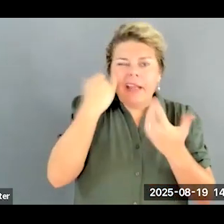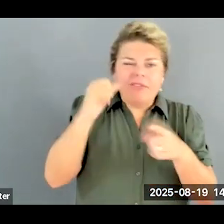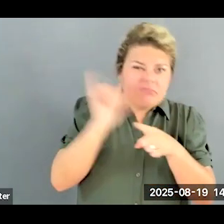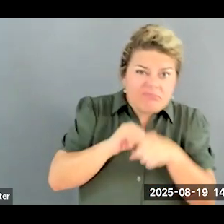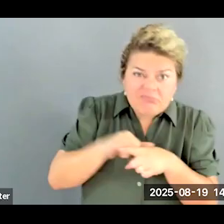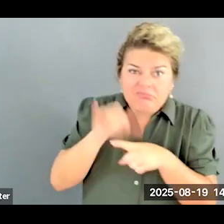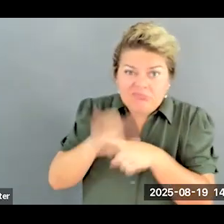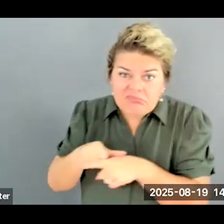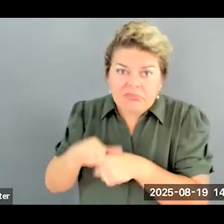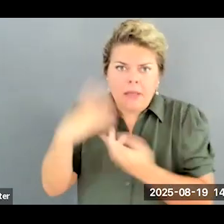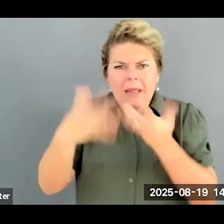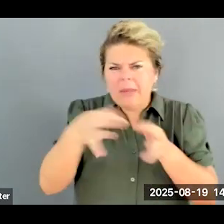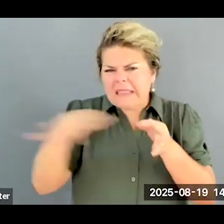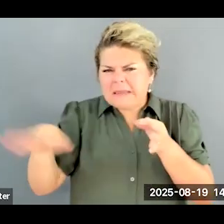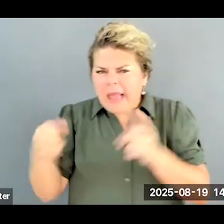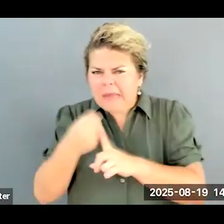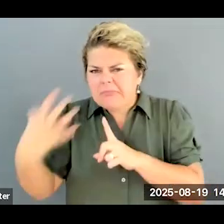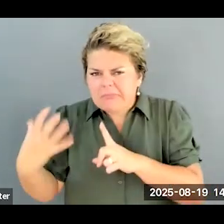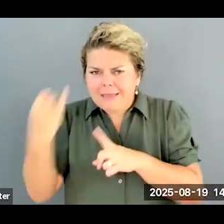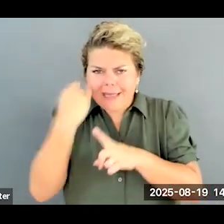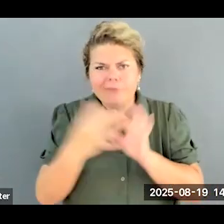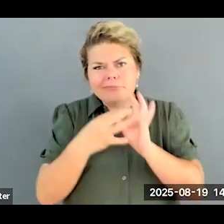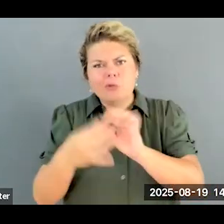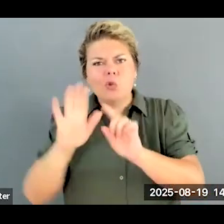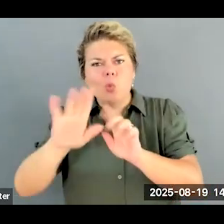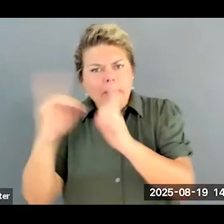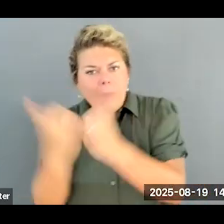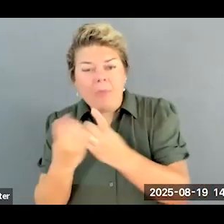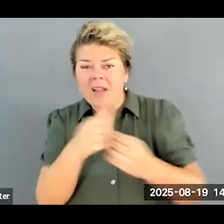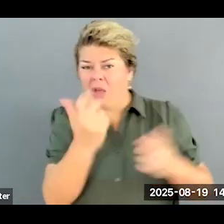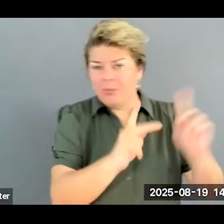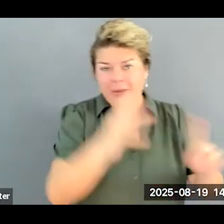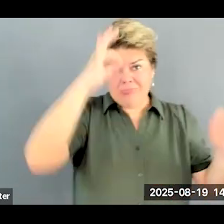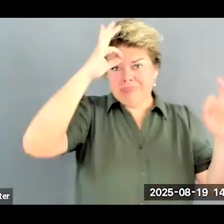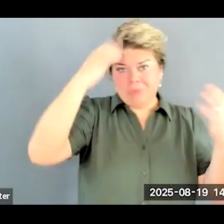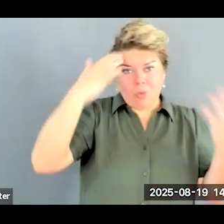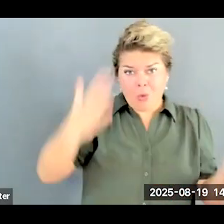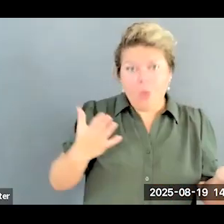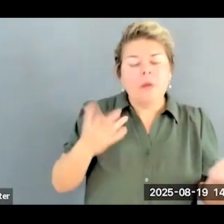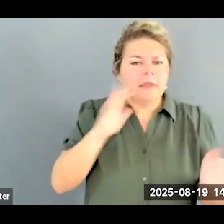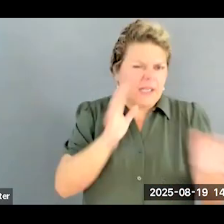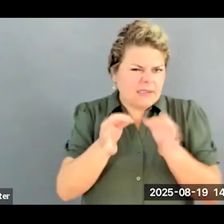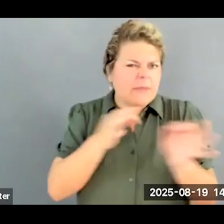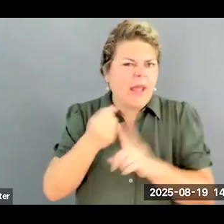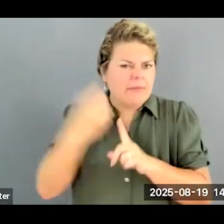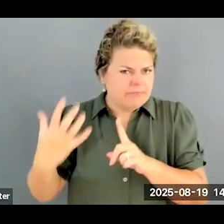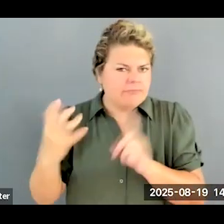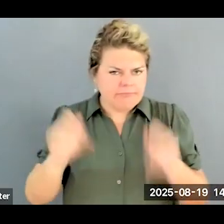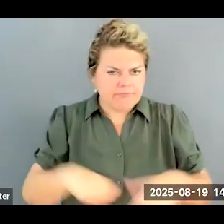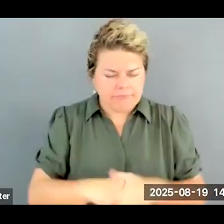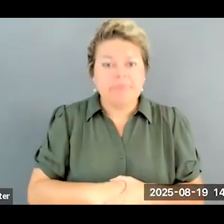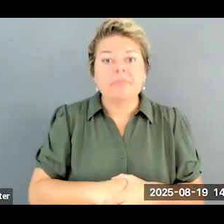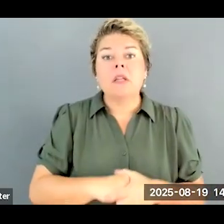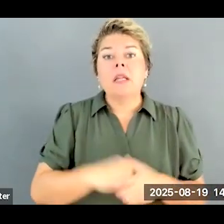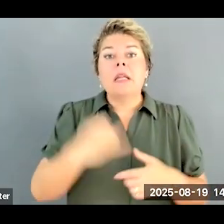complex terms that maybe are specific to your department, but other individuals may not be as familiar with. And then have summaries of text and